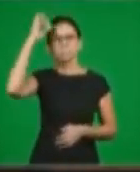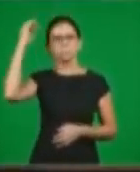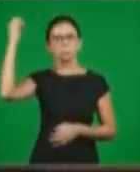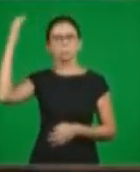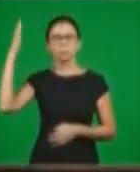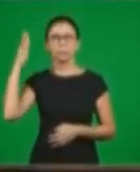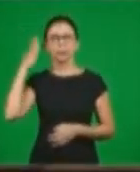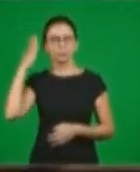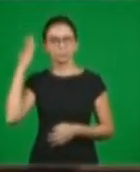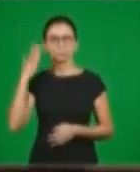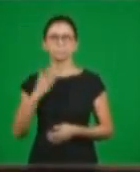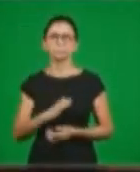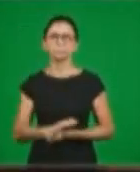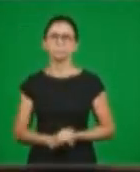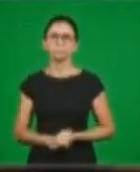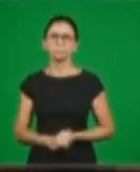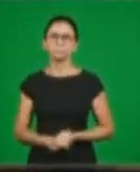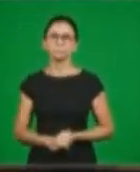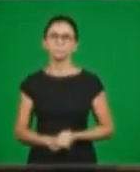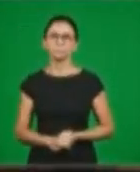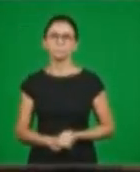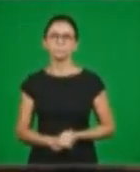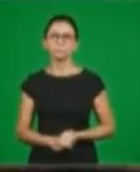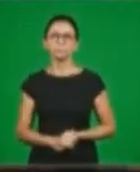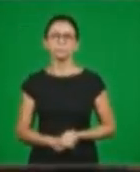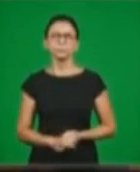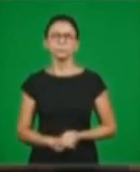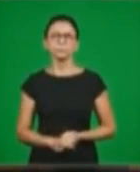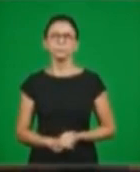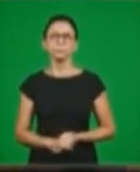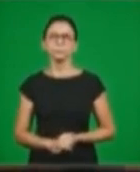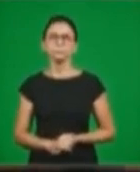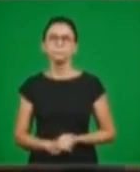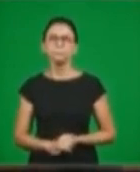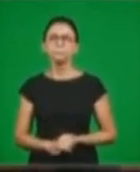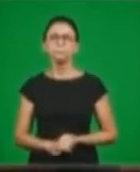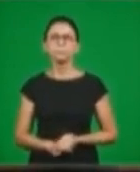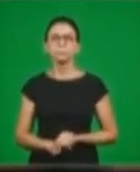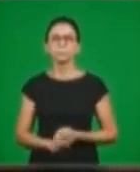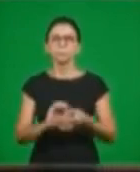step it wrong. So he needs to let the Holy Spirit guide him.